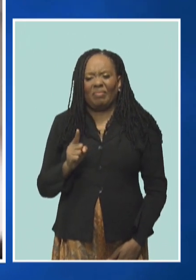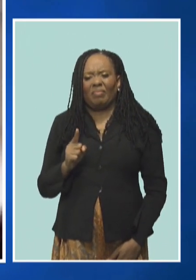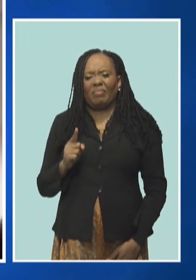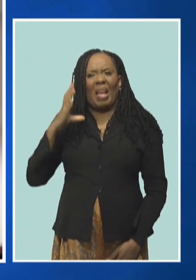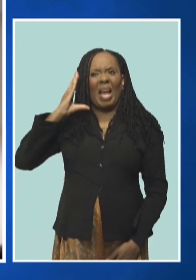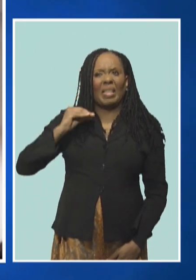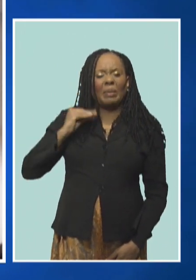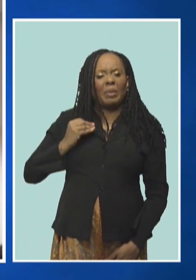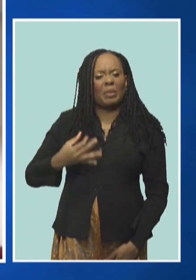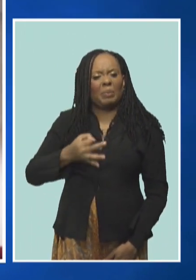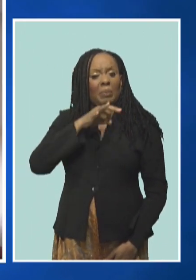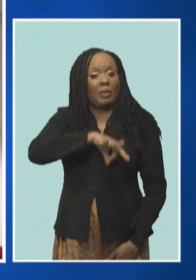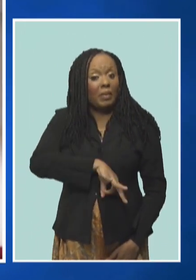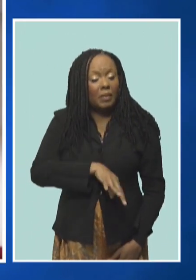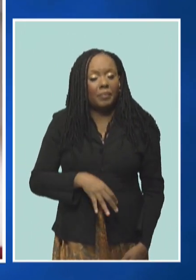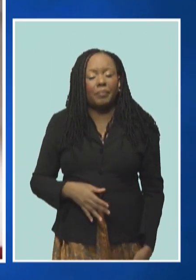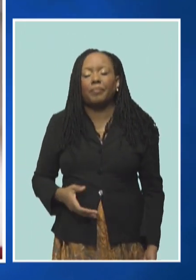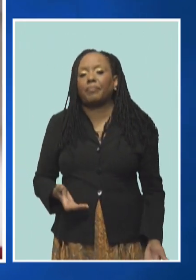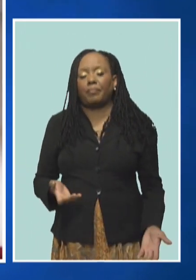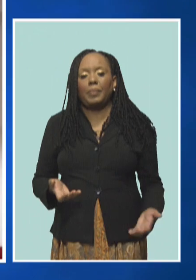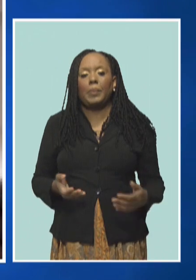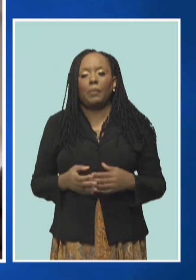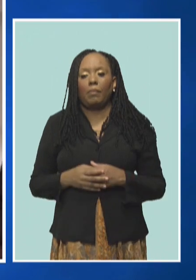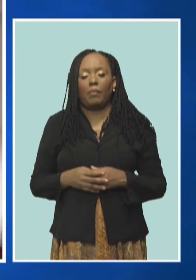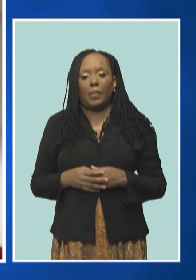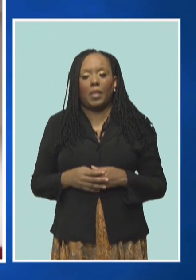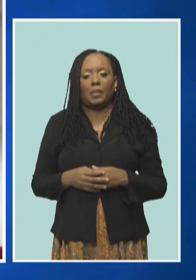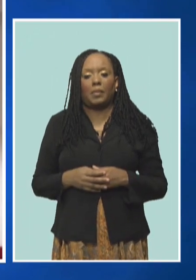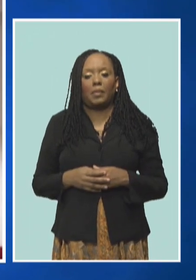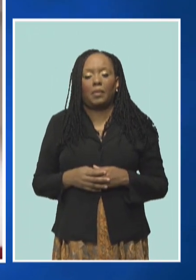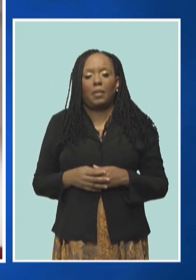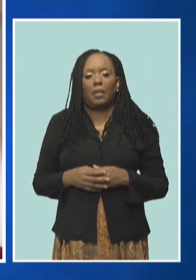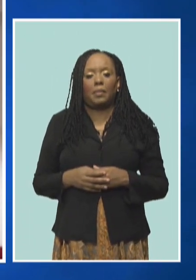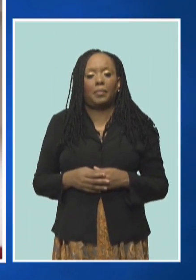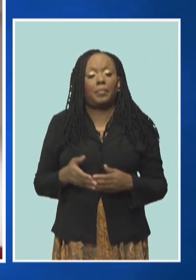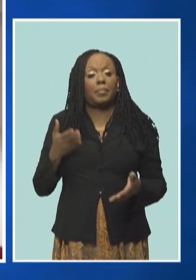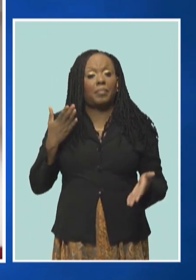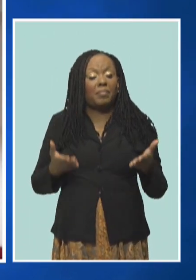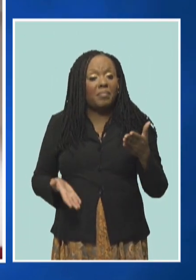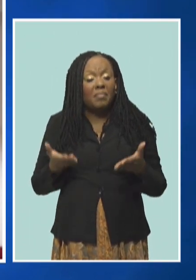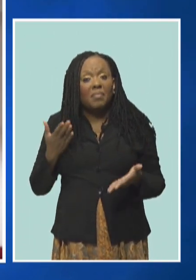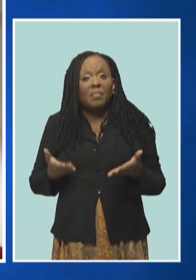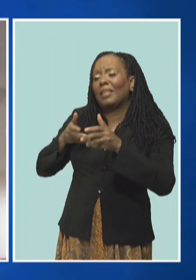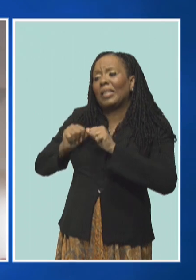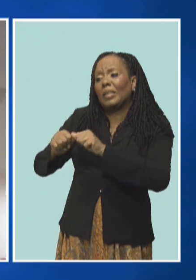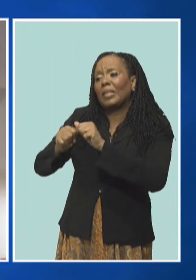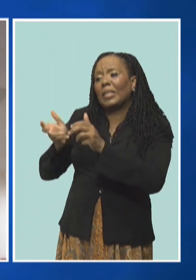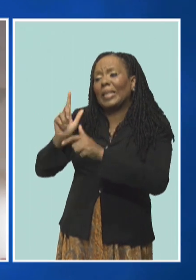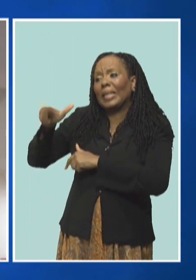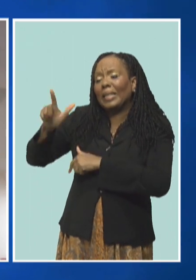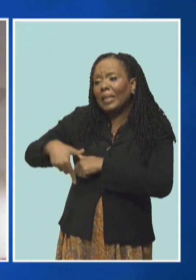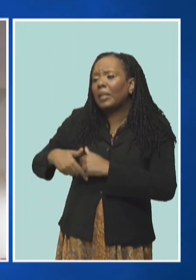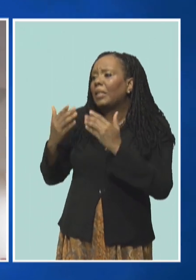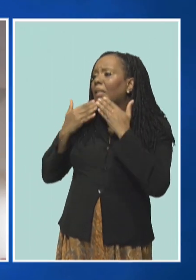to explore is the extent to which there may be some growing inequality in Barbados. Really sincerely